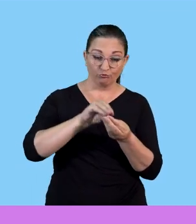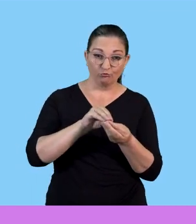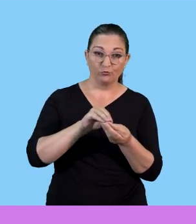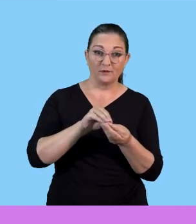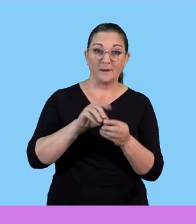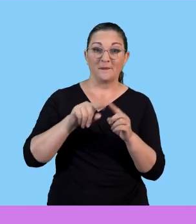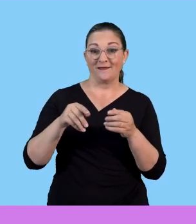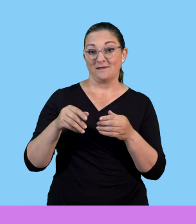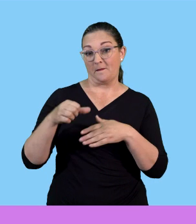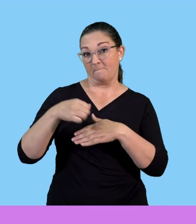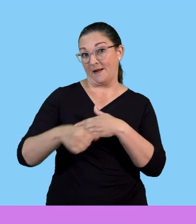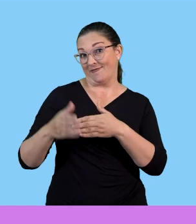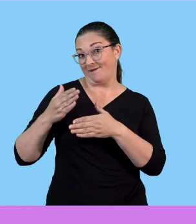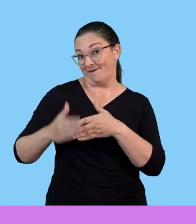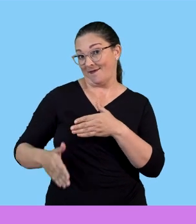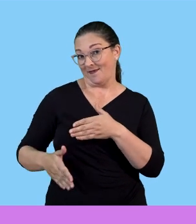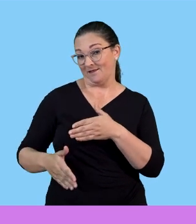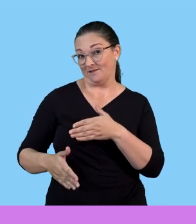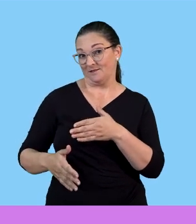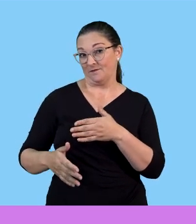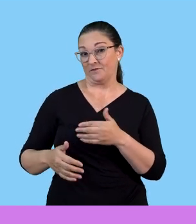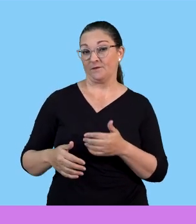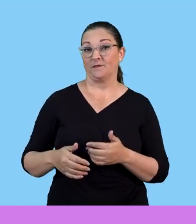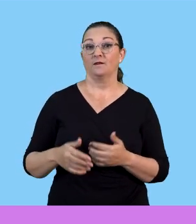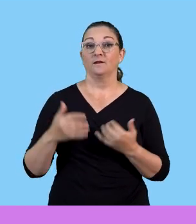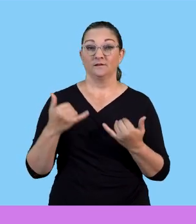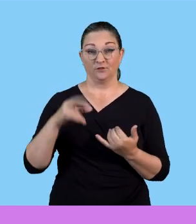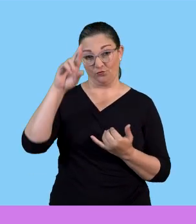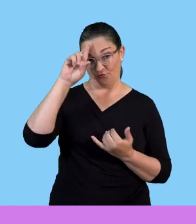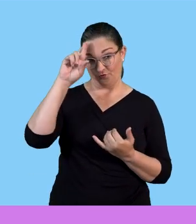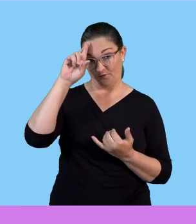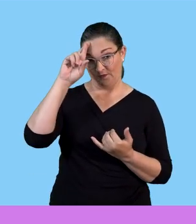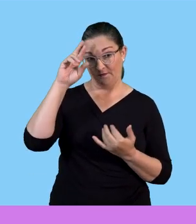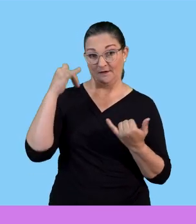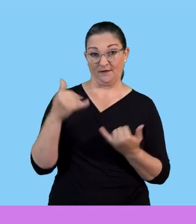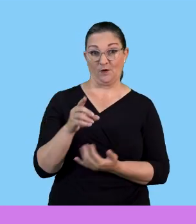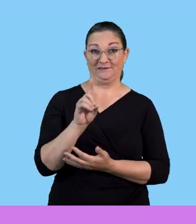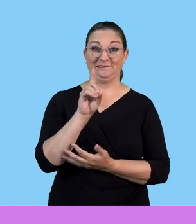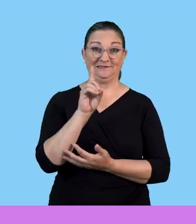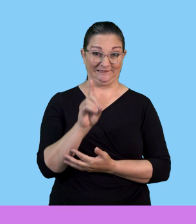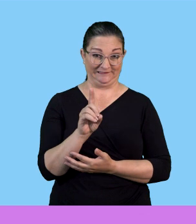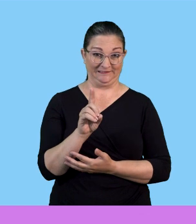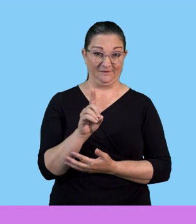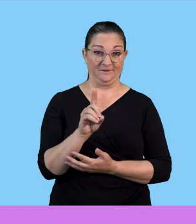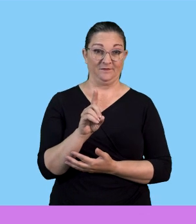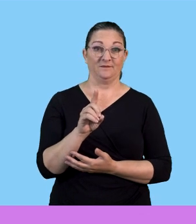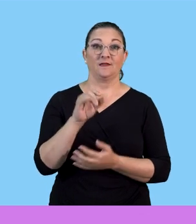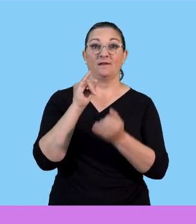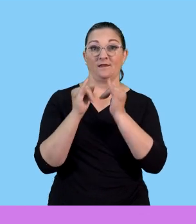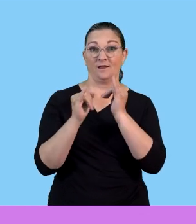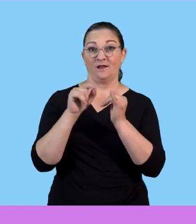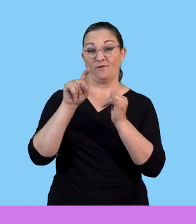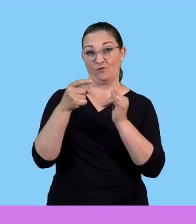Calculate the total due at the end of the month. Now, the total due is going to be D,